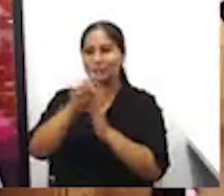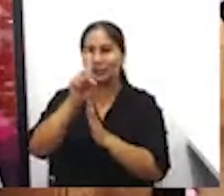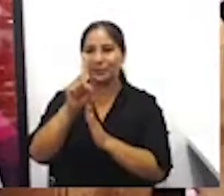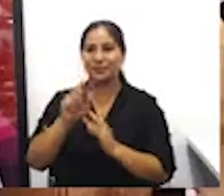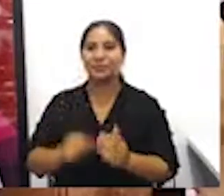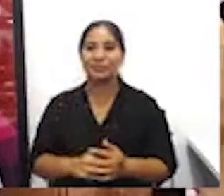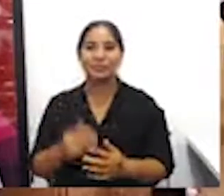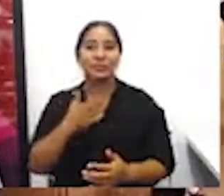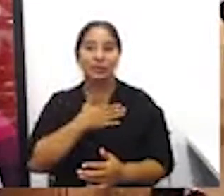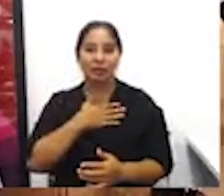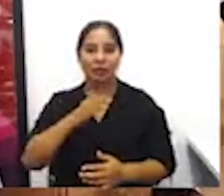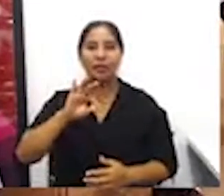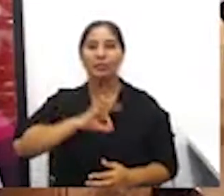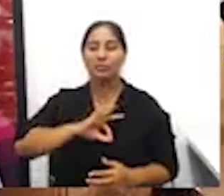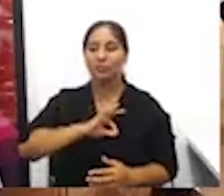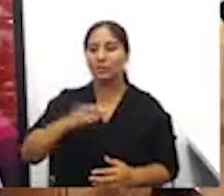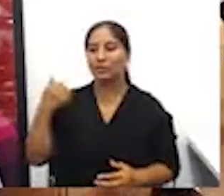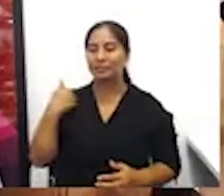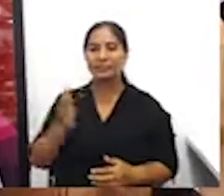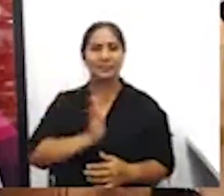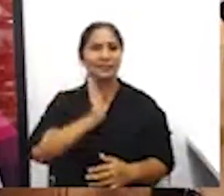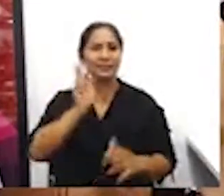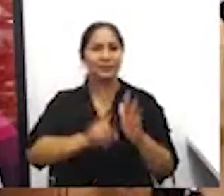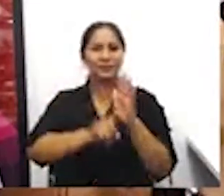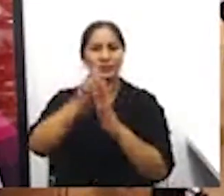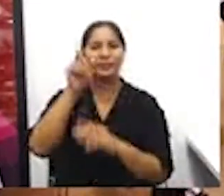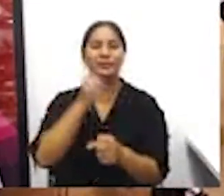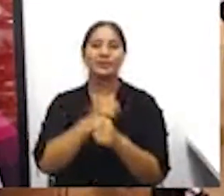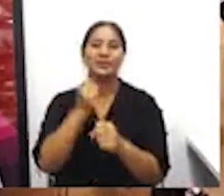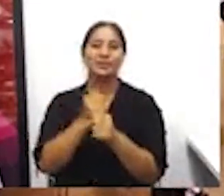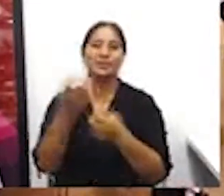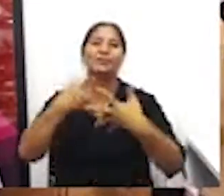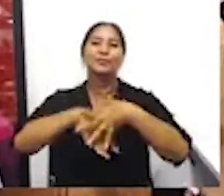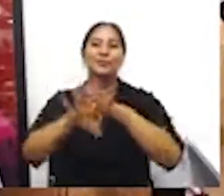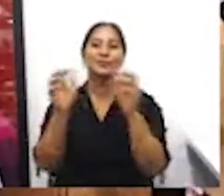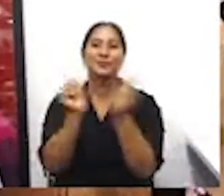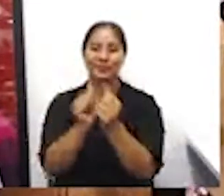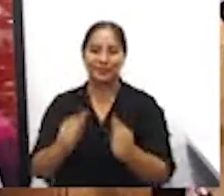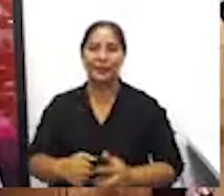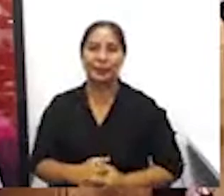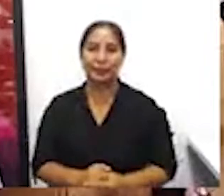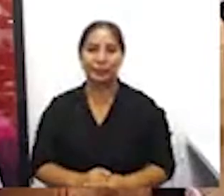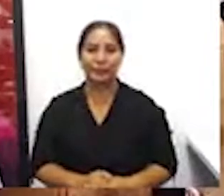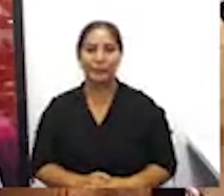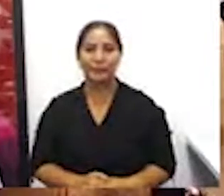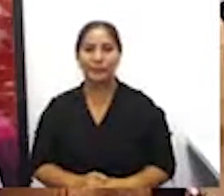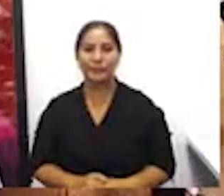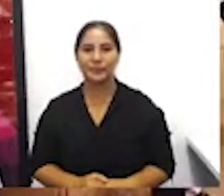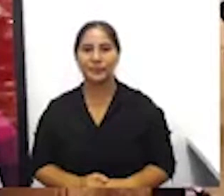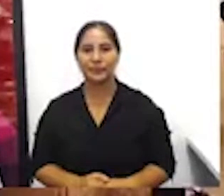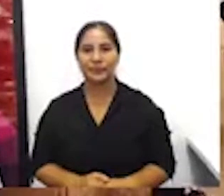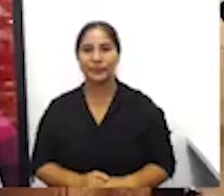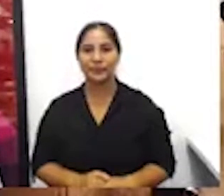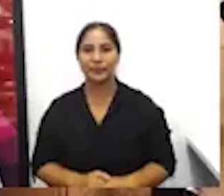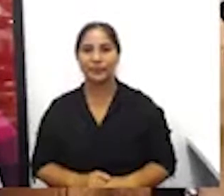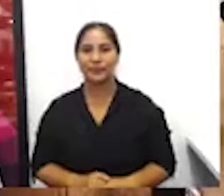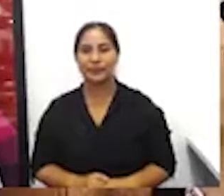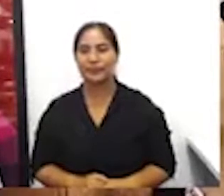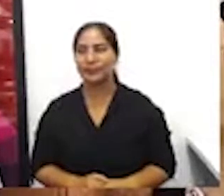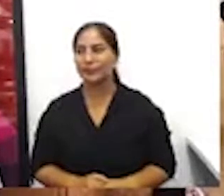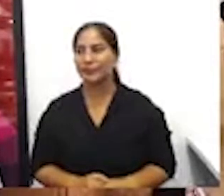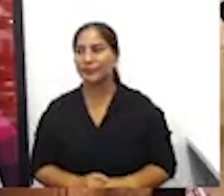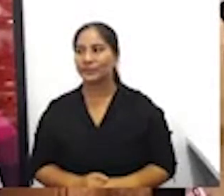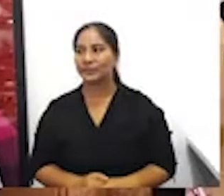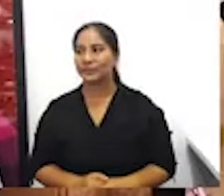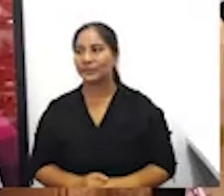her. So thank you, Tawan. Tawan is a foreign service officer. Josh, on the other hand,